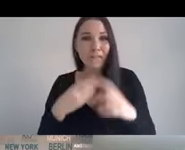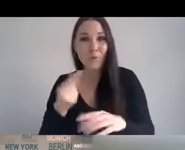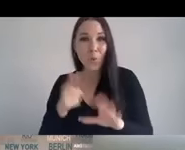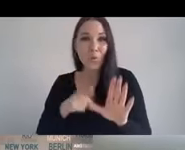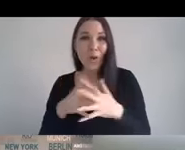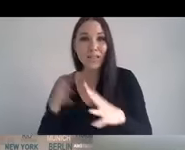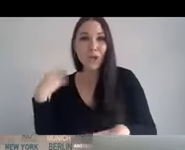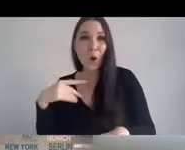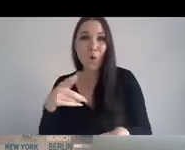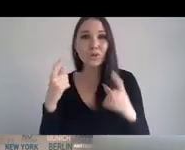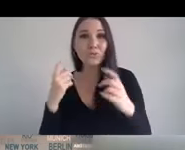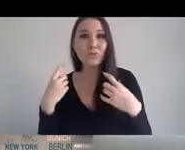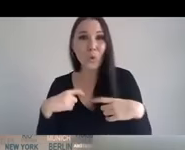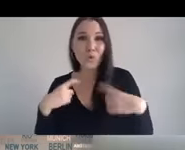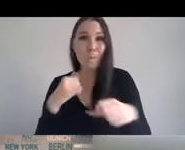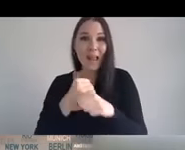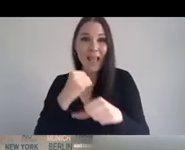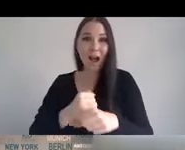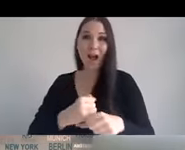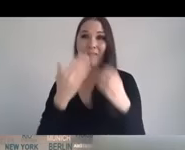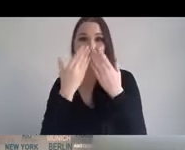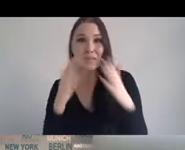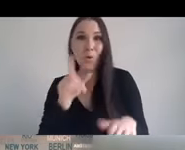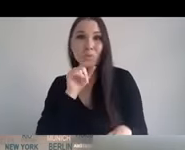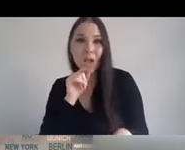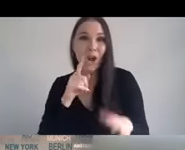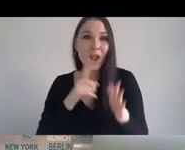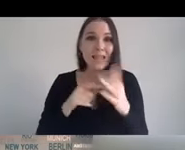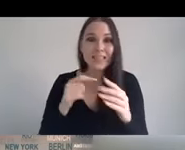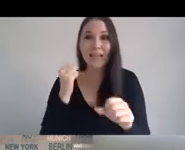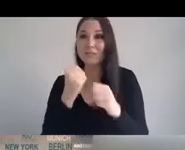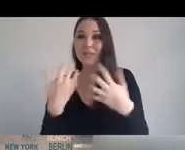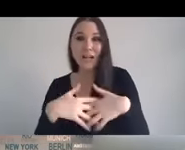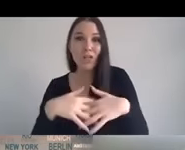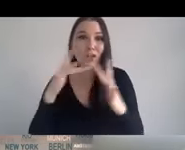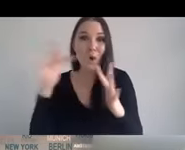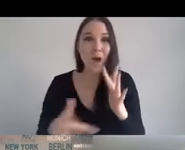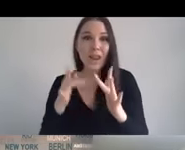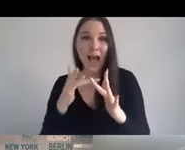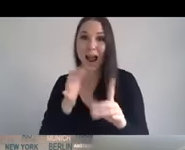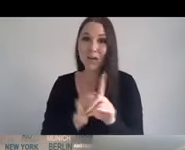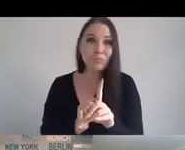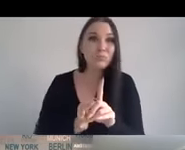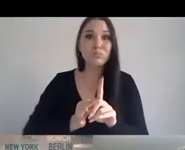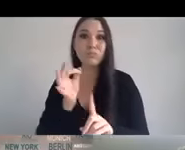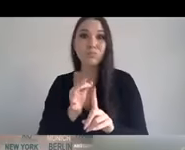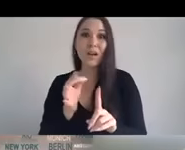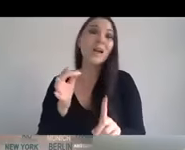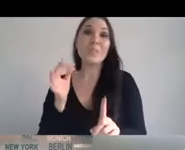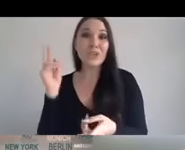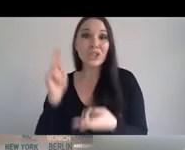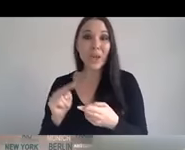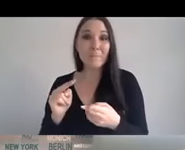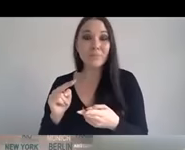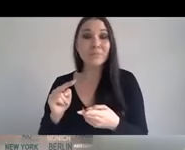social media has actually helped with driving computer vision technologies through edge computing and cheaper high quality cameras.